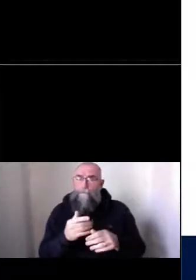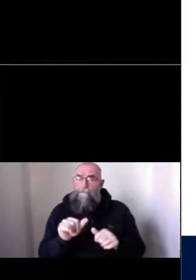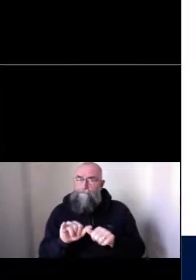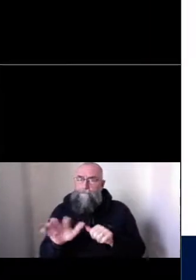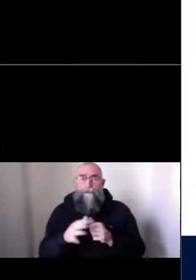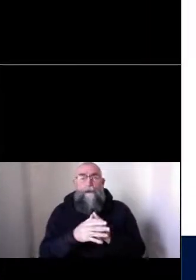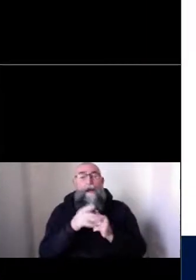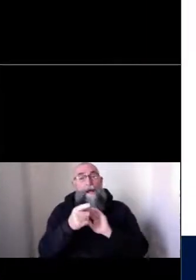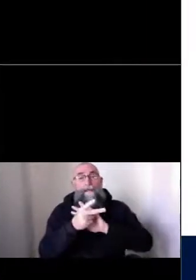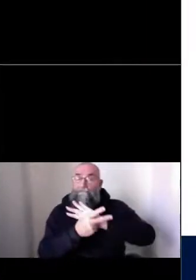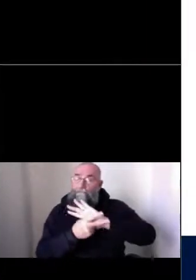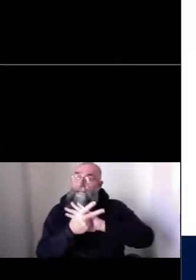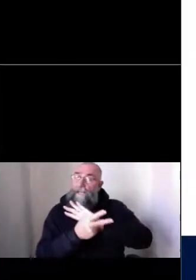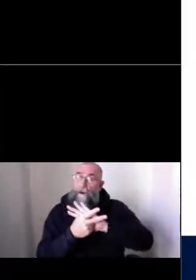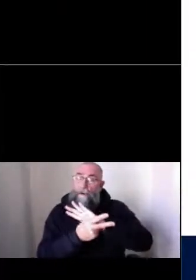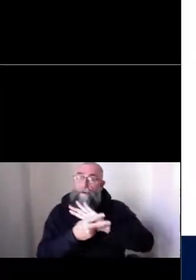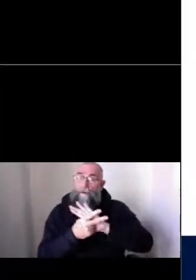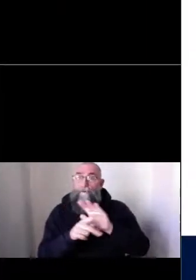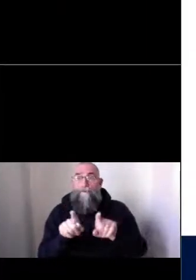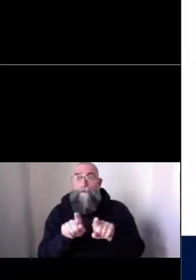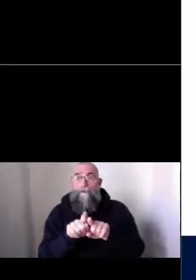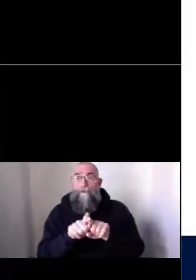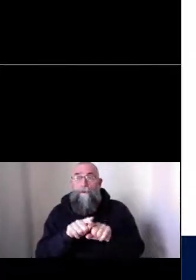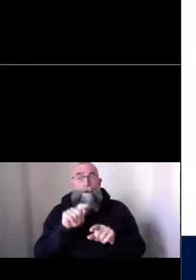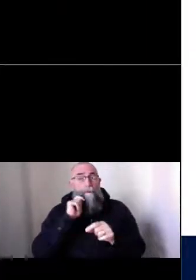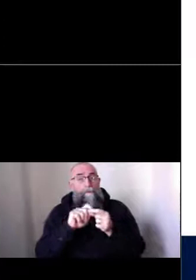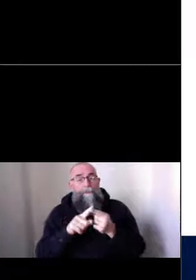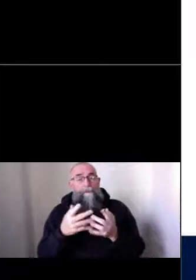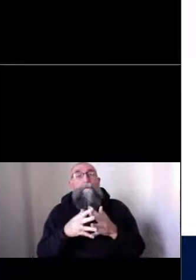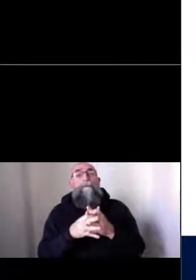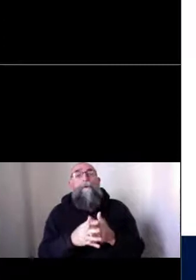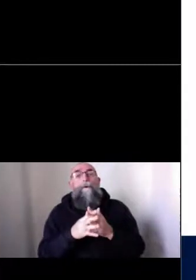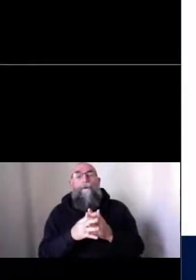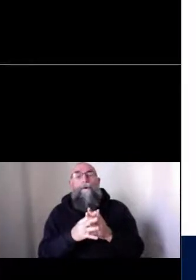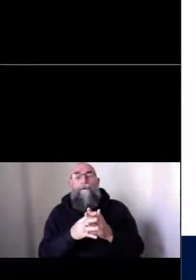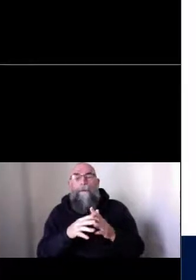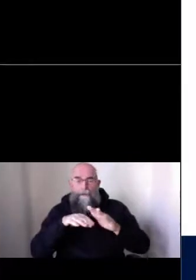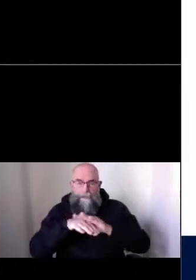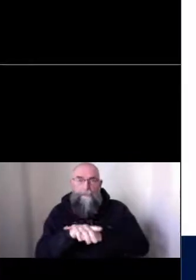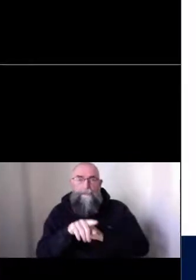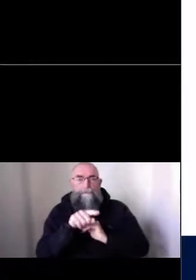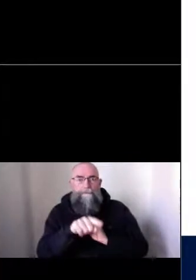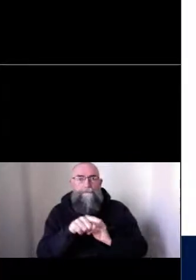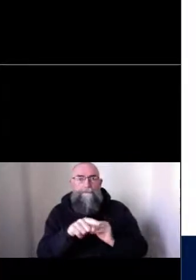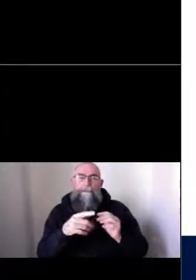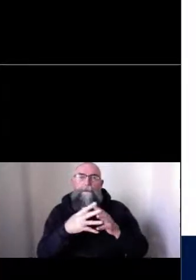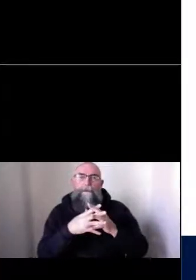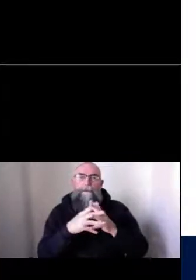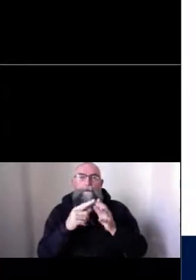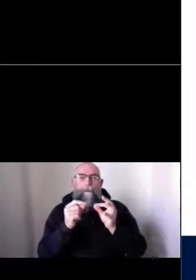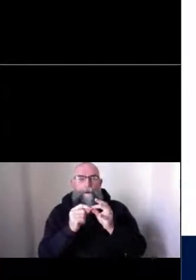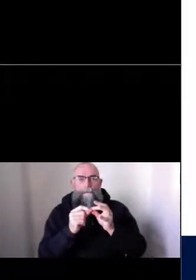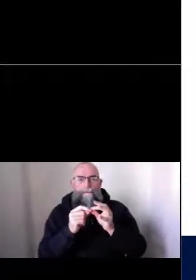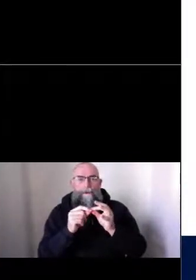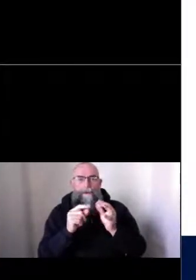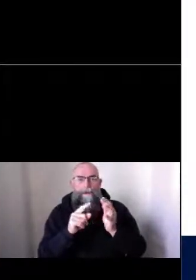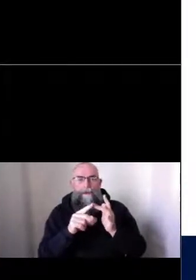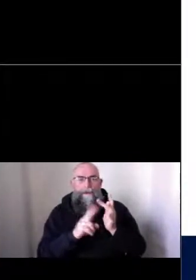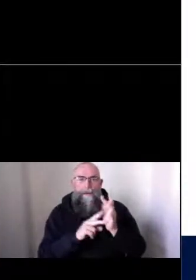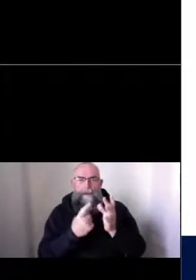kinds of questions will be outlined in an upcoming webinar called How to Submit a Video Response, and